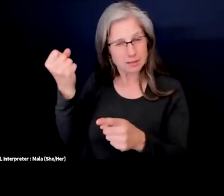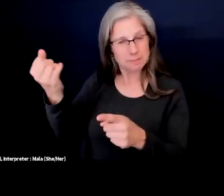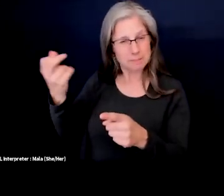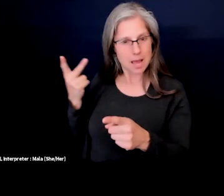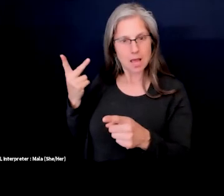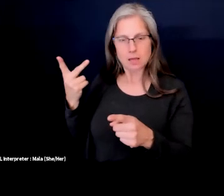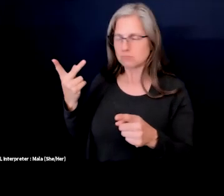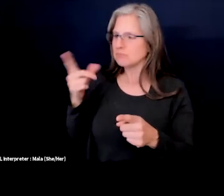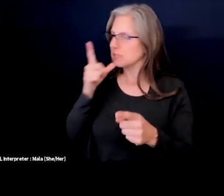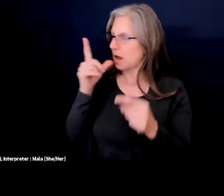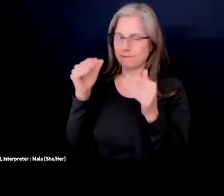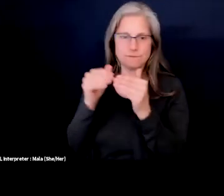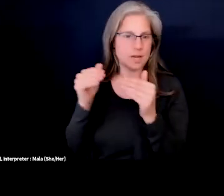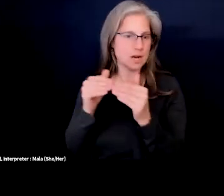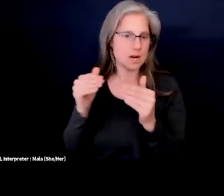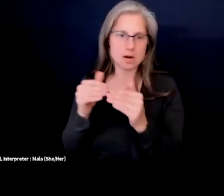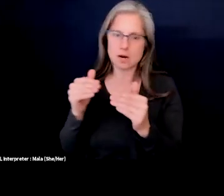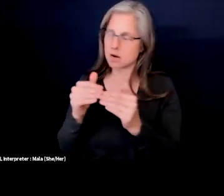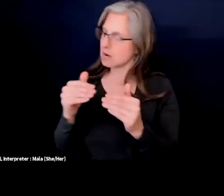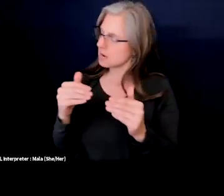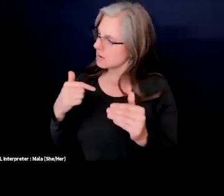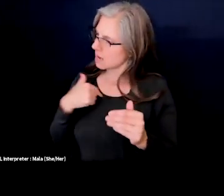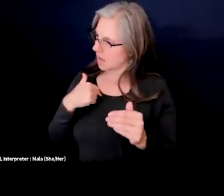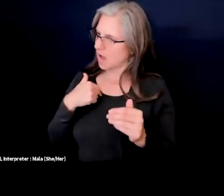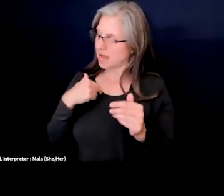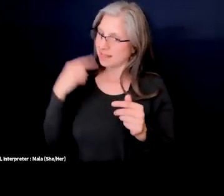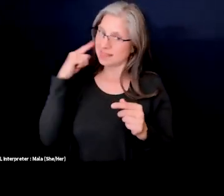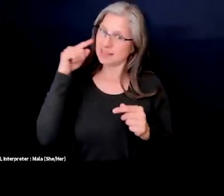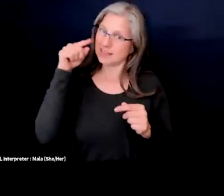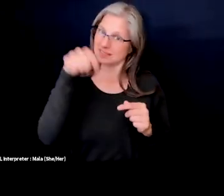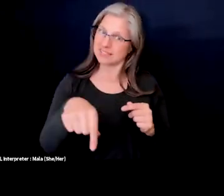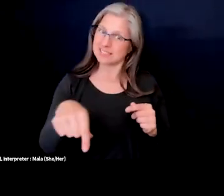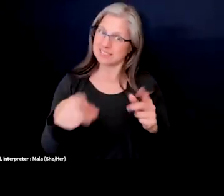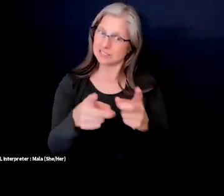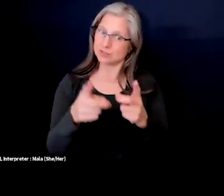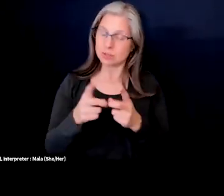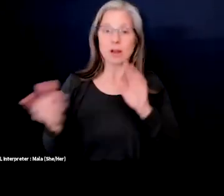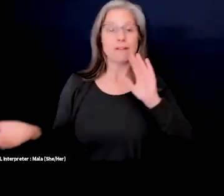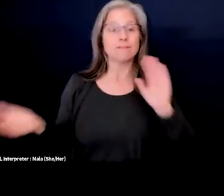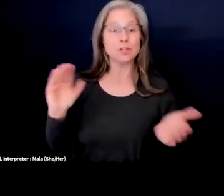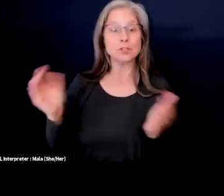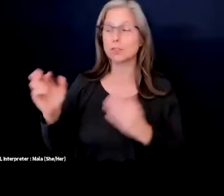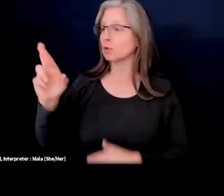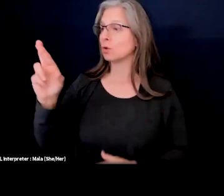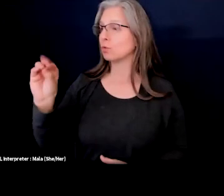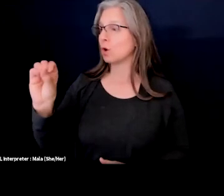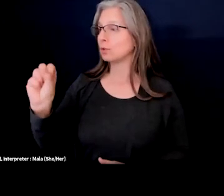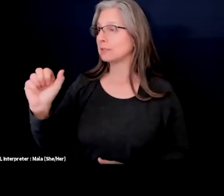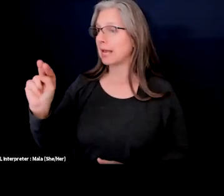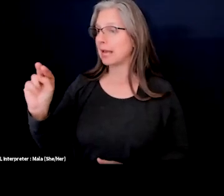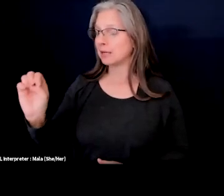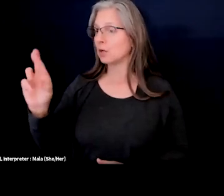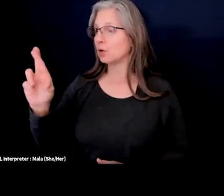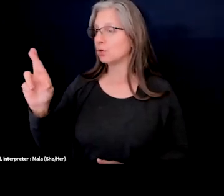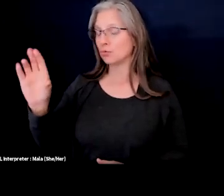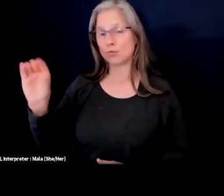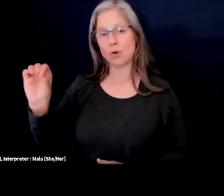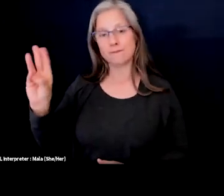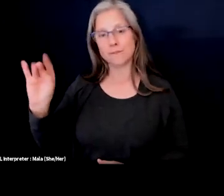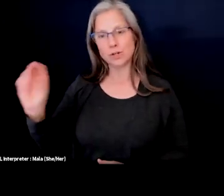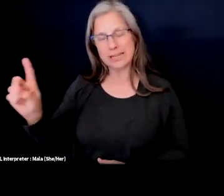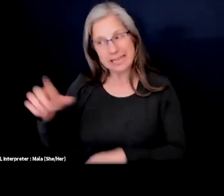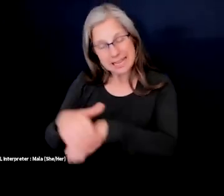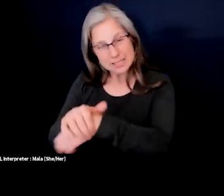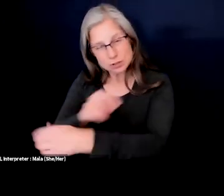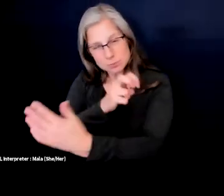so unfair. And I lay that right at the feet of this district versus Roseanne Crawford, who had English immersion, who's had